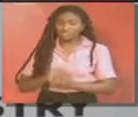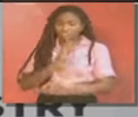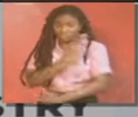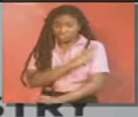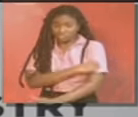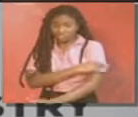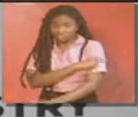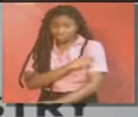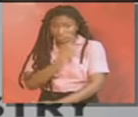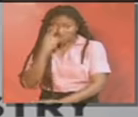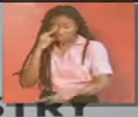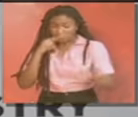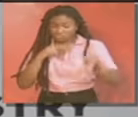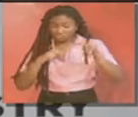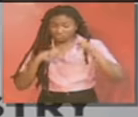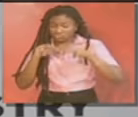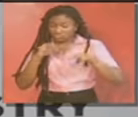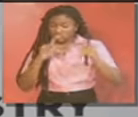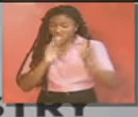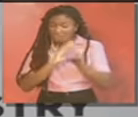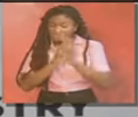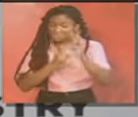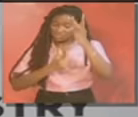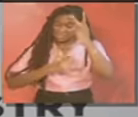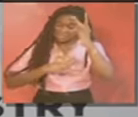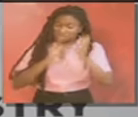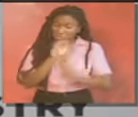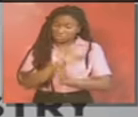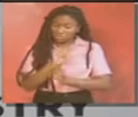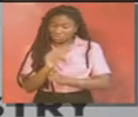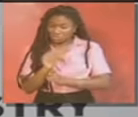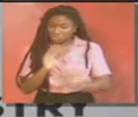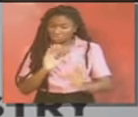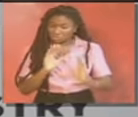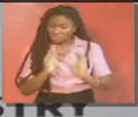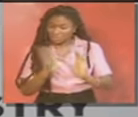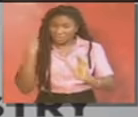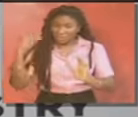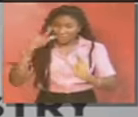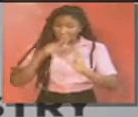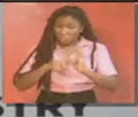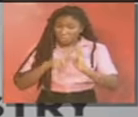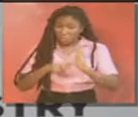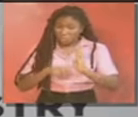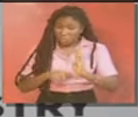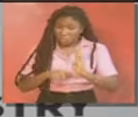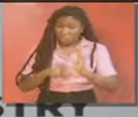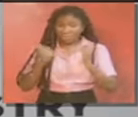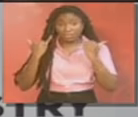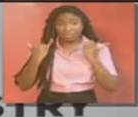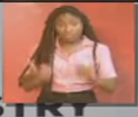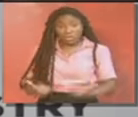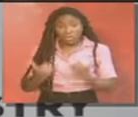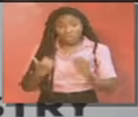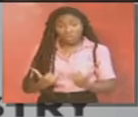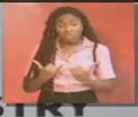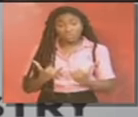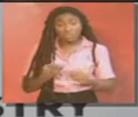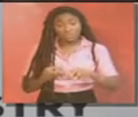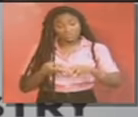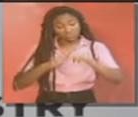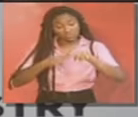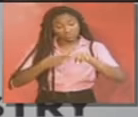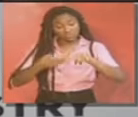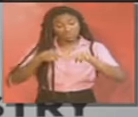at a rate of about 2 to 3%. However, as of today, that occupancy percentage